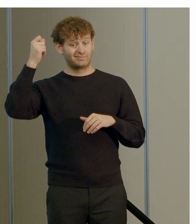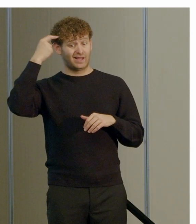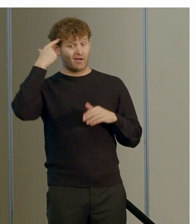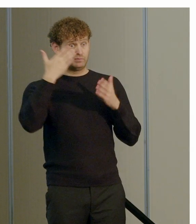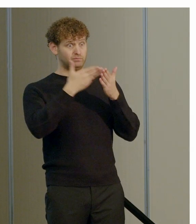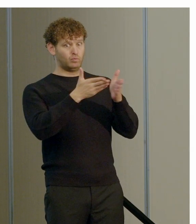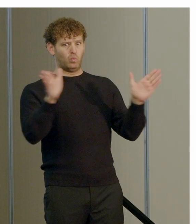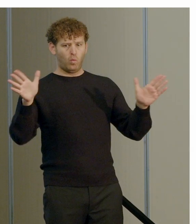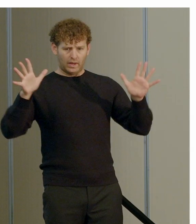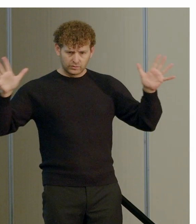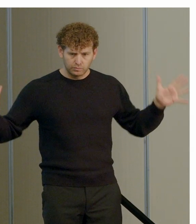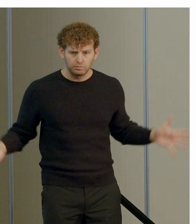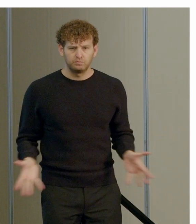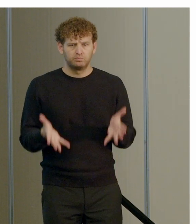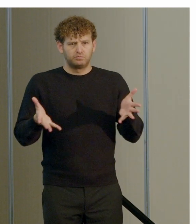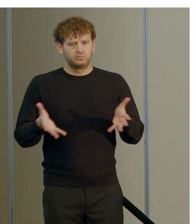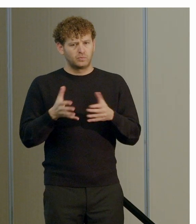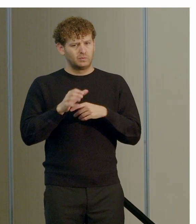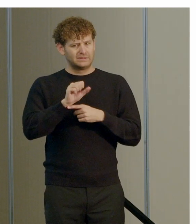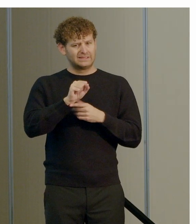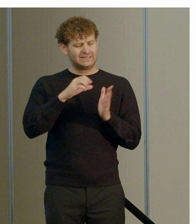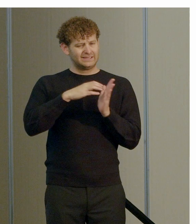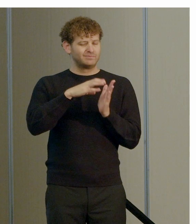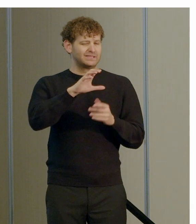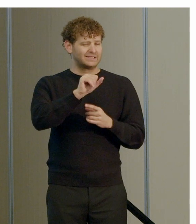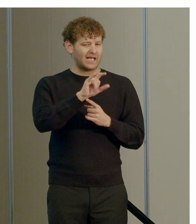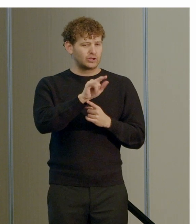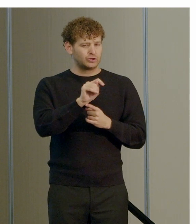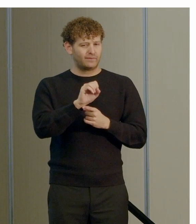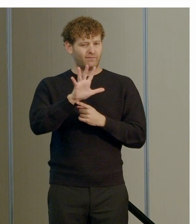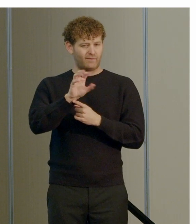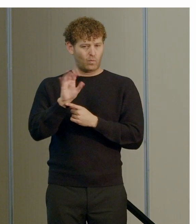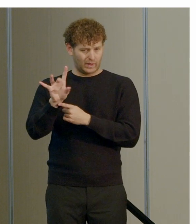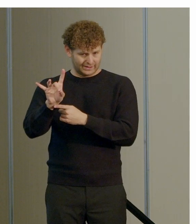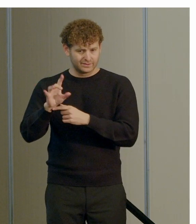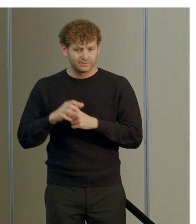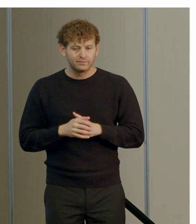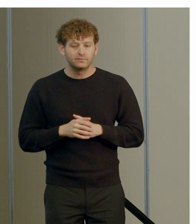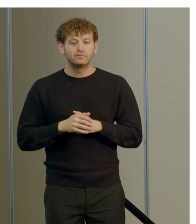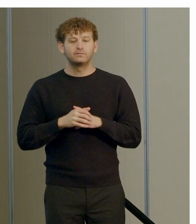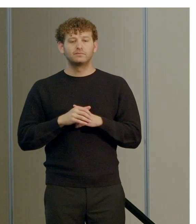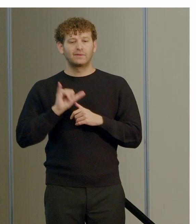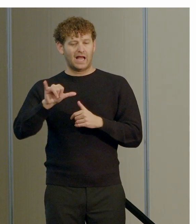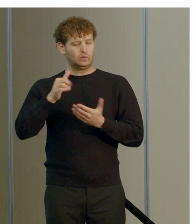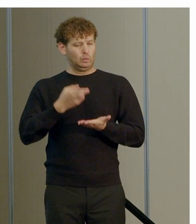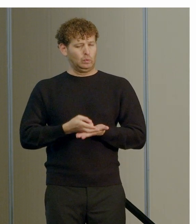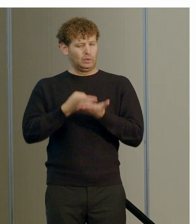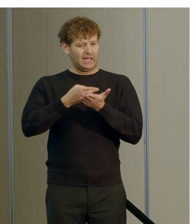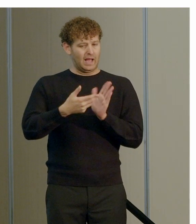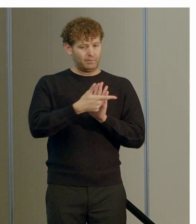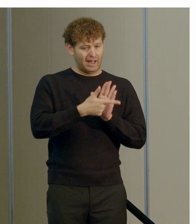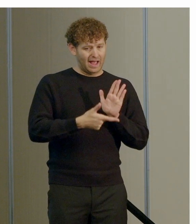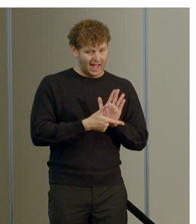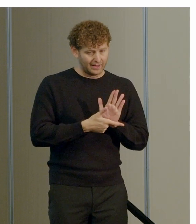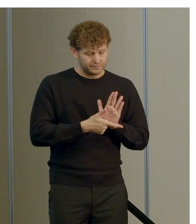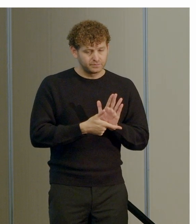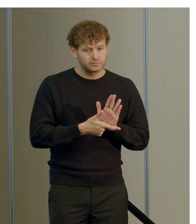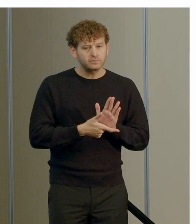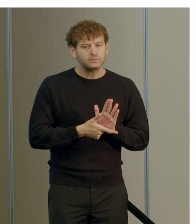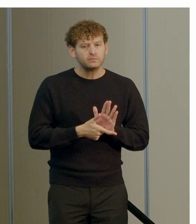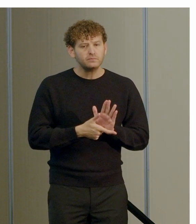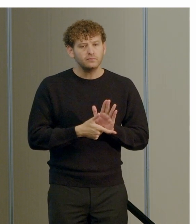of the Rehabilitation Act. And just to clear this up, that law, that part